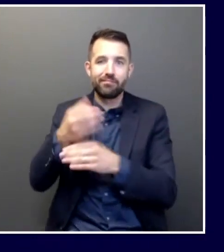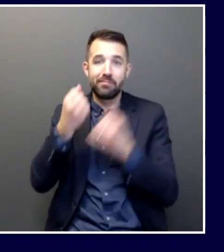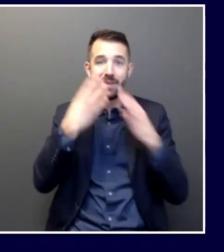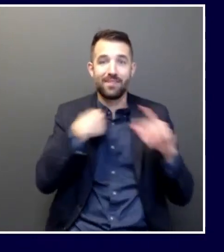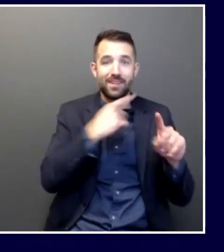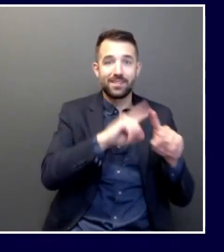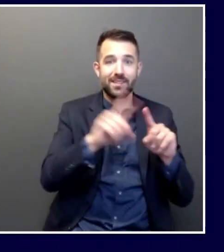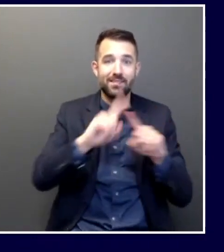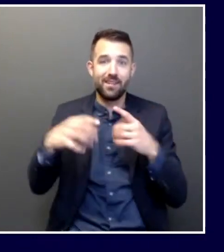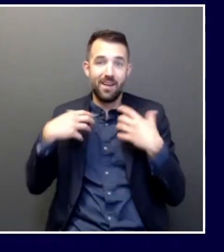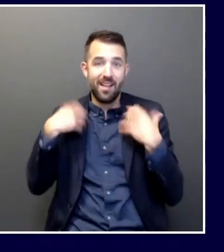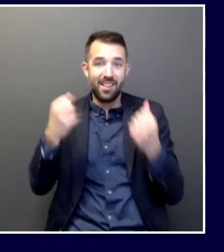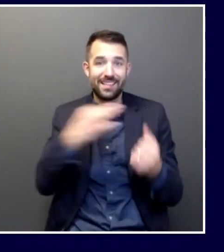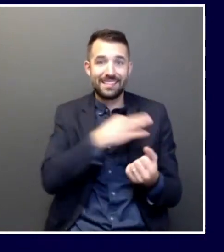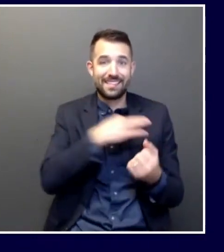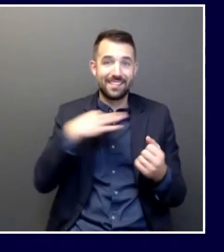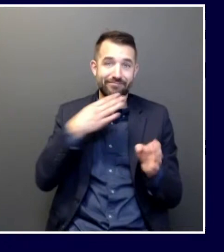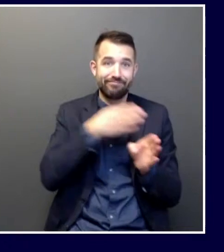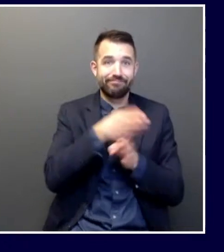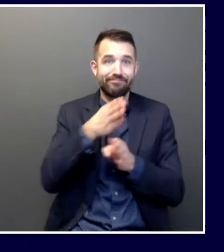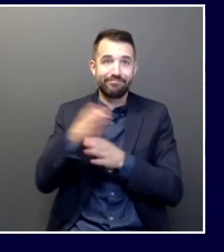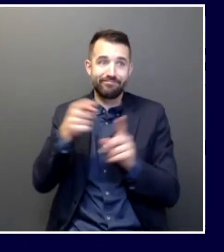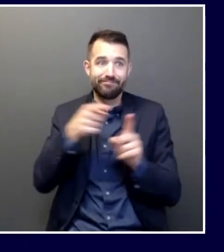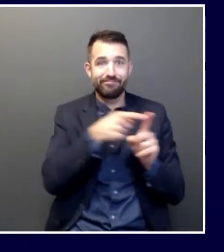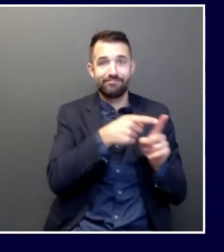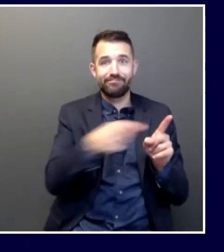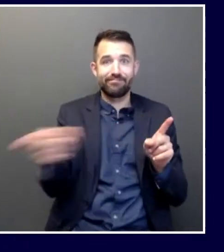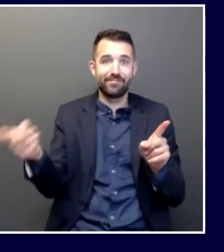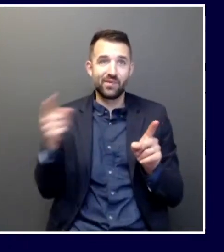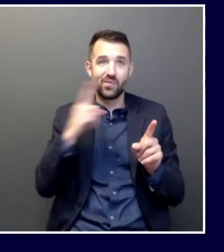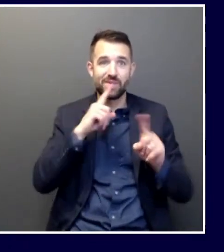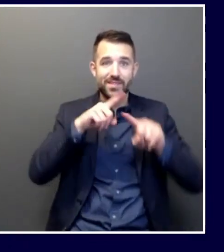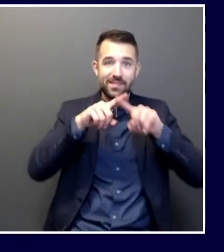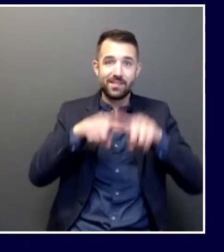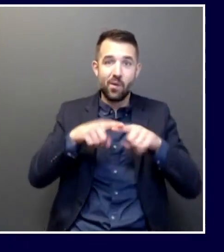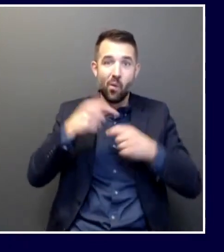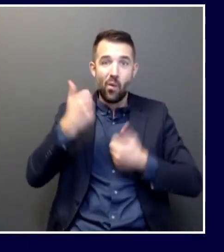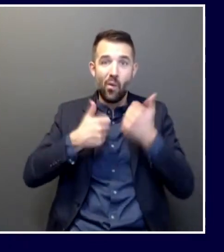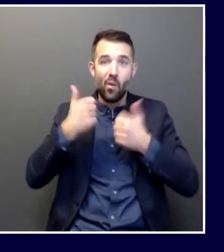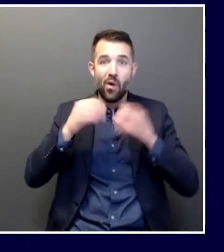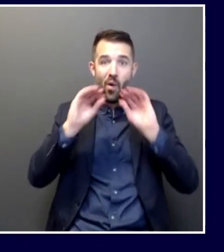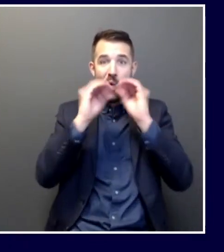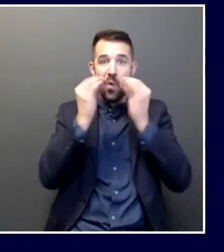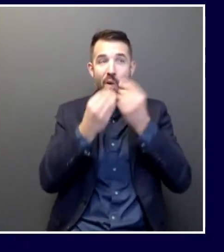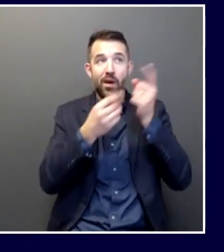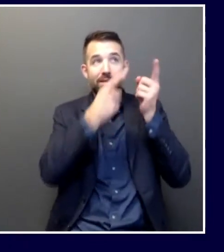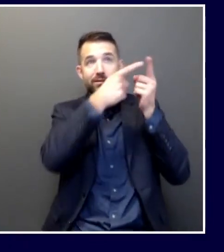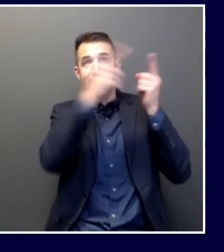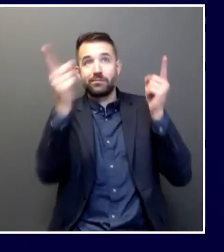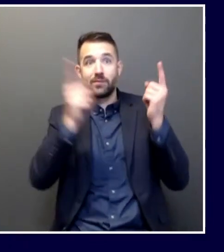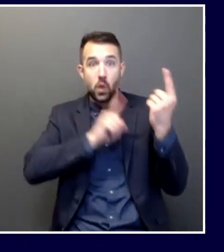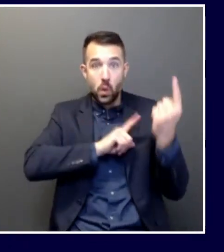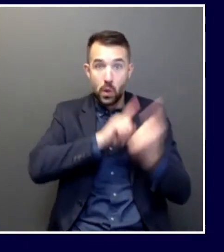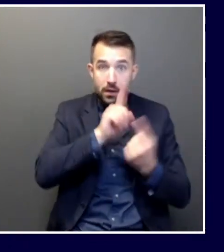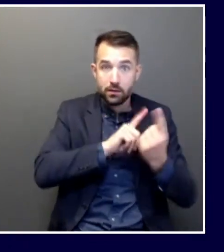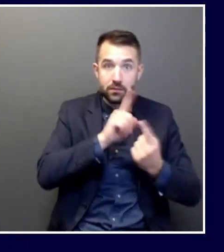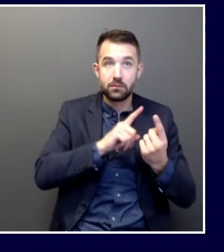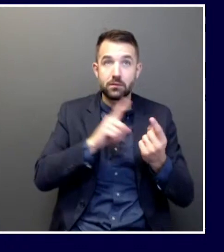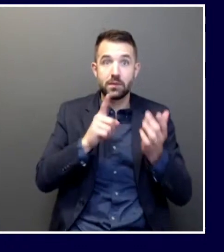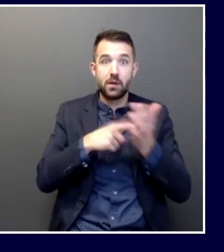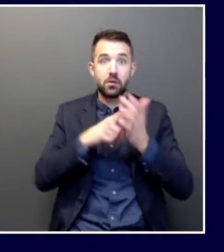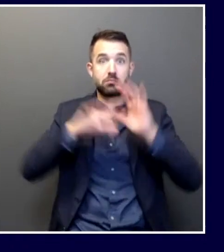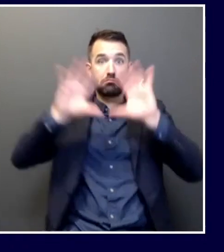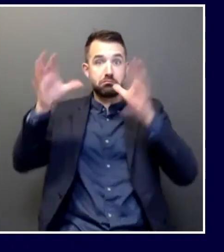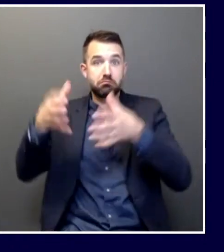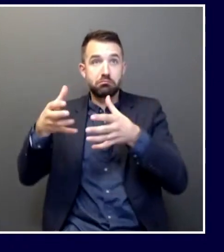it's one by one with organizations to kind of figure out, is there some way we can work with the structure of one